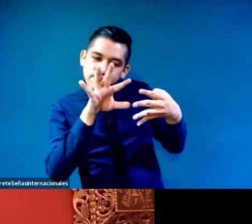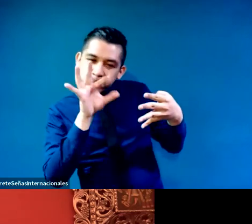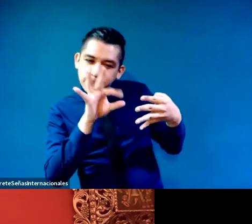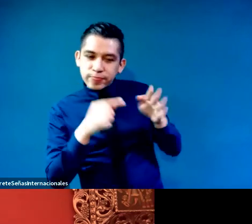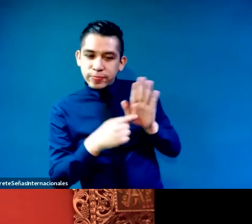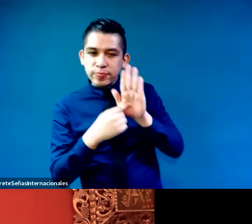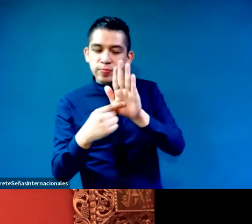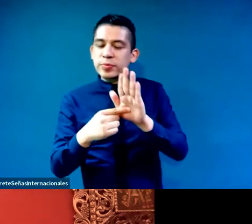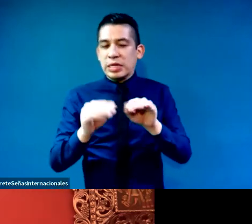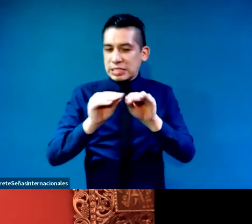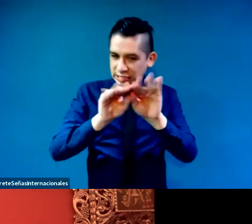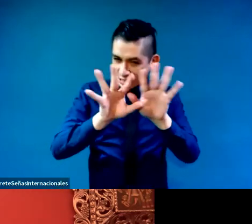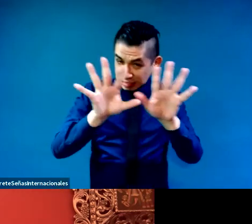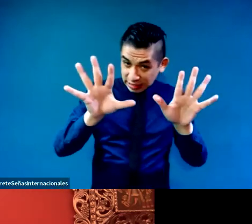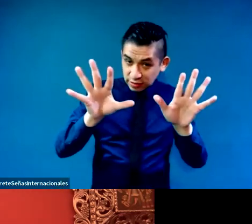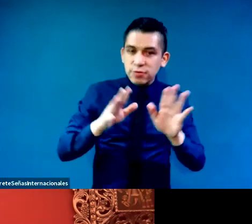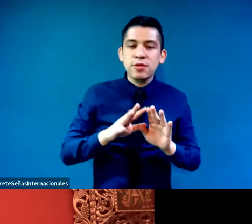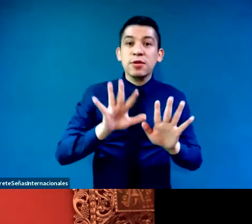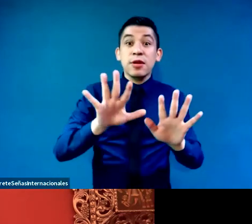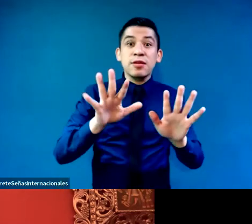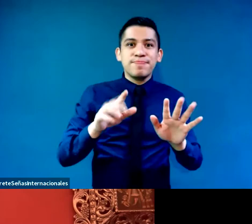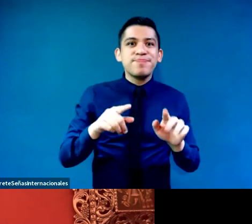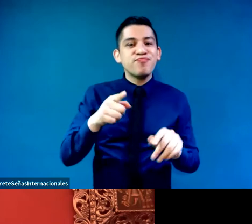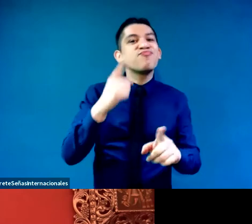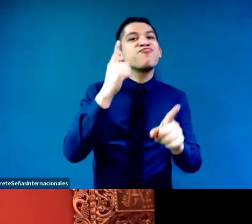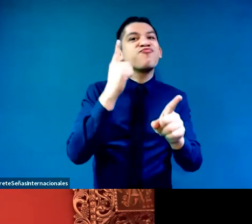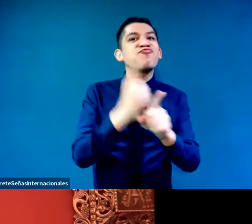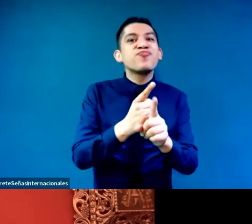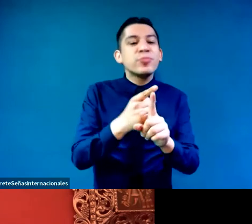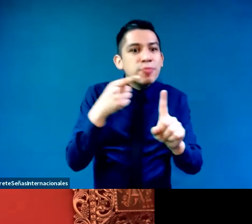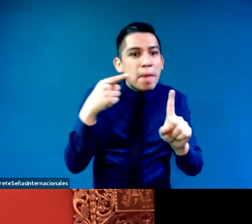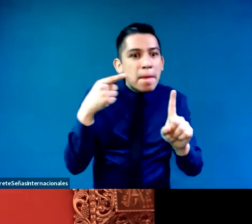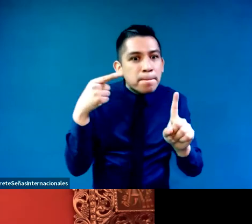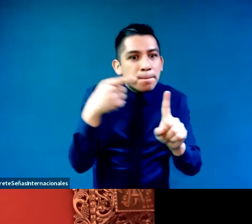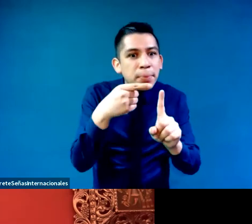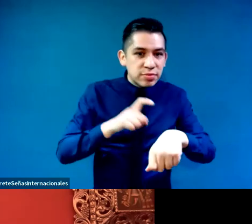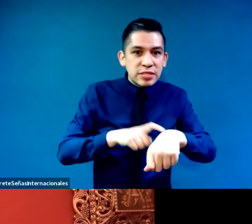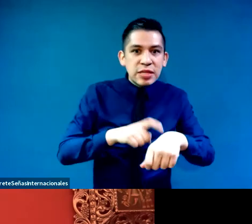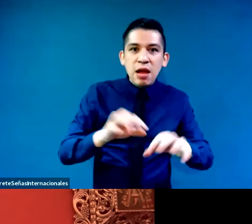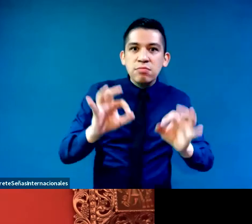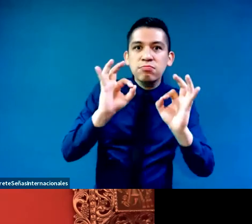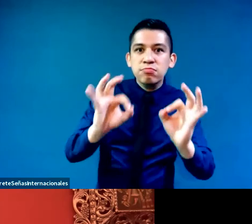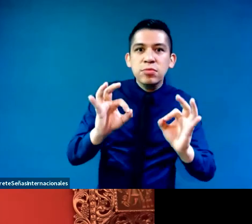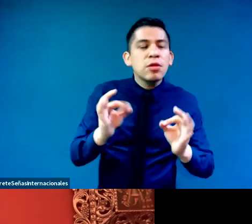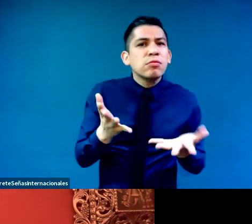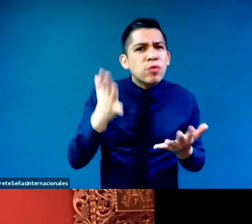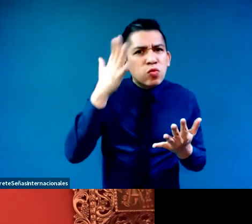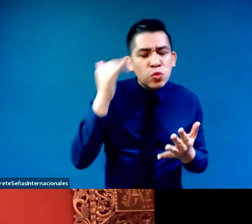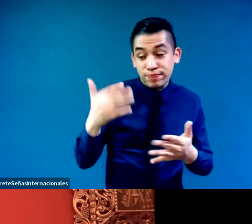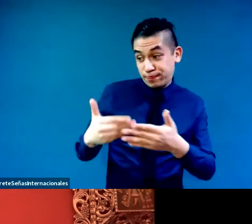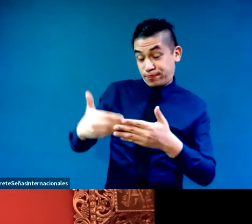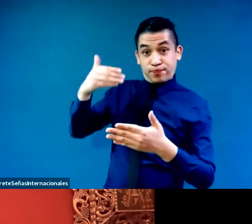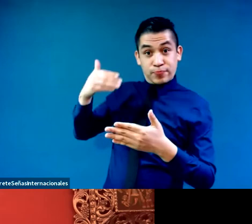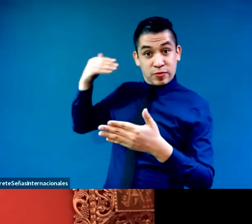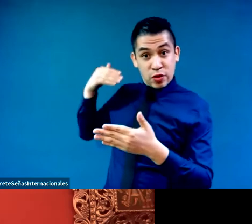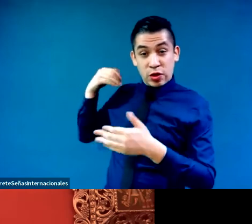review 26 years of progress since Beijing, but also because of the profound fundamental and disquieting effects of